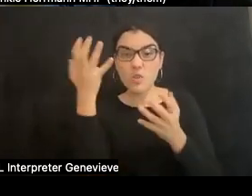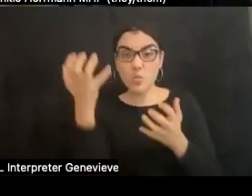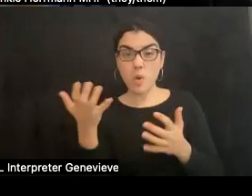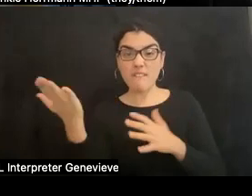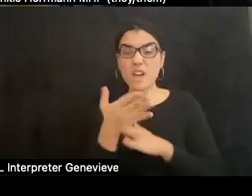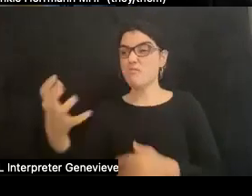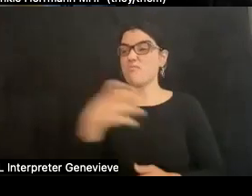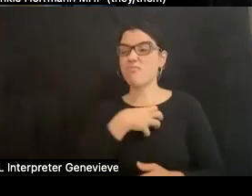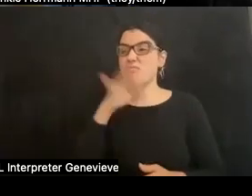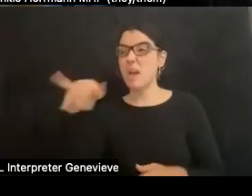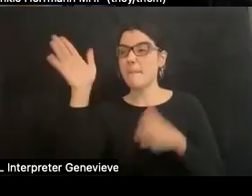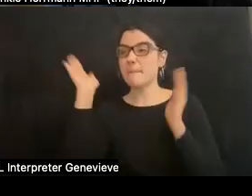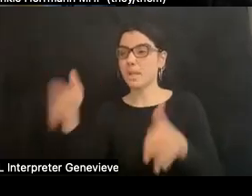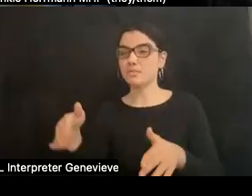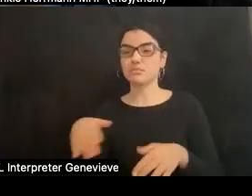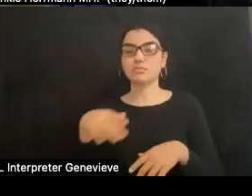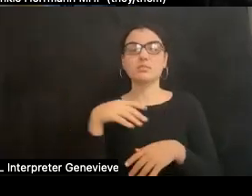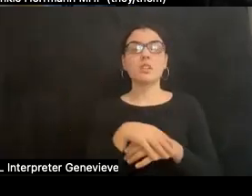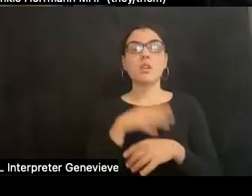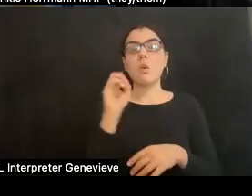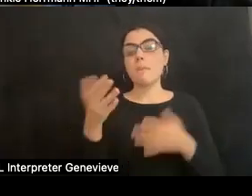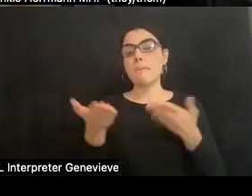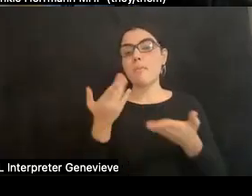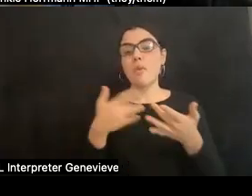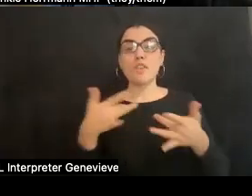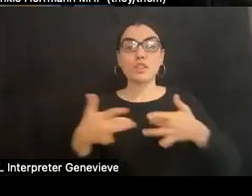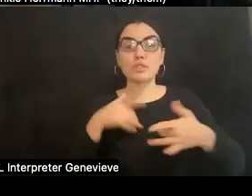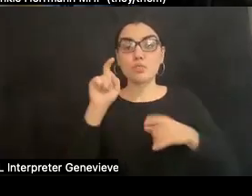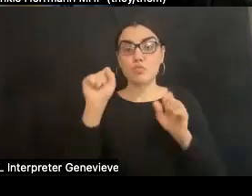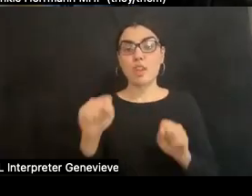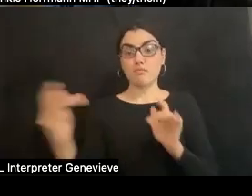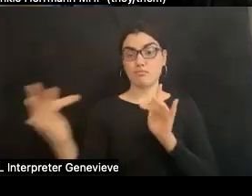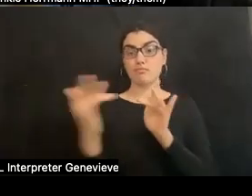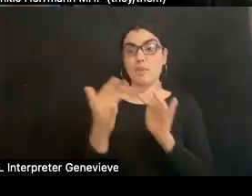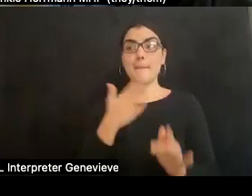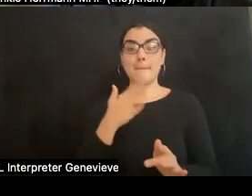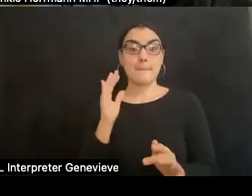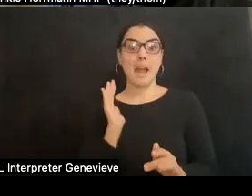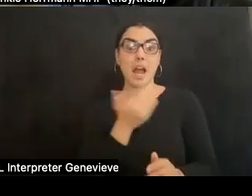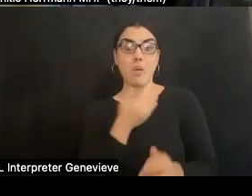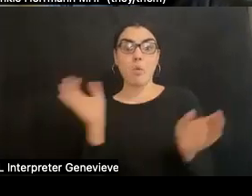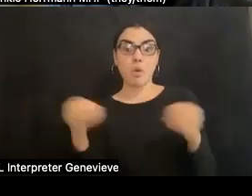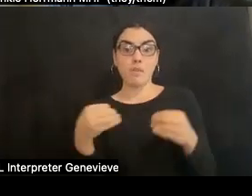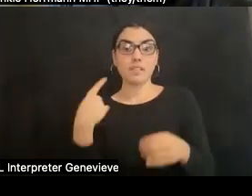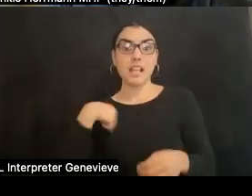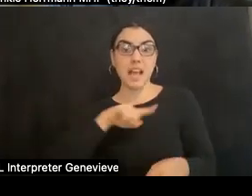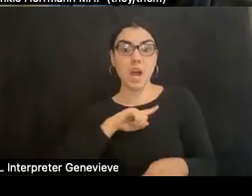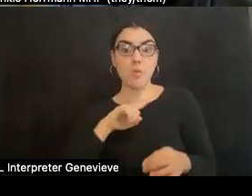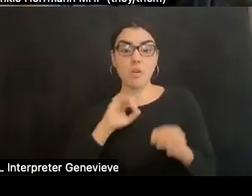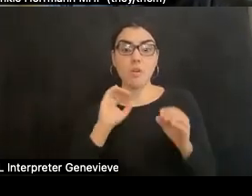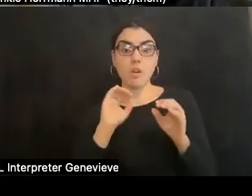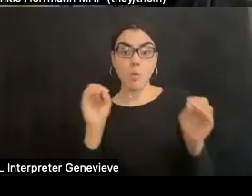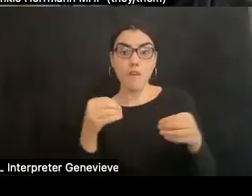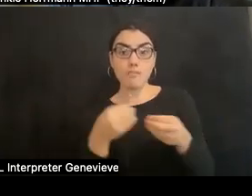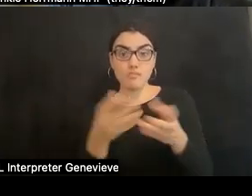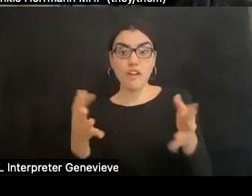how that service went, or you just have a concern, you can contact our office. So our office provides free and confidential